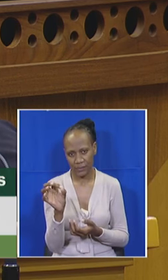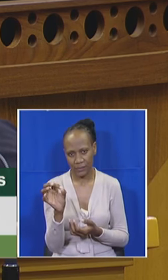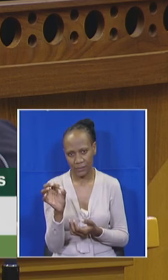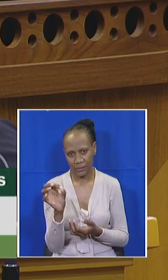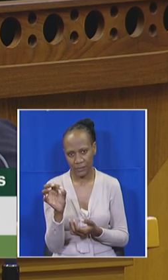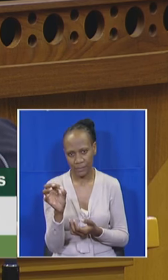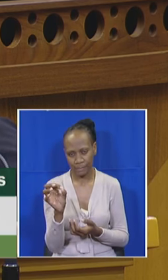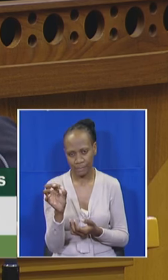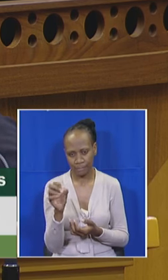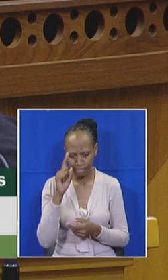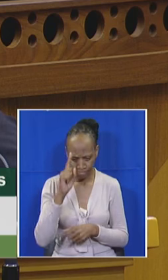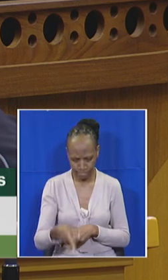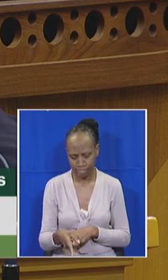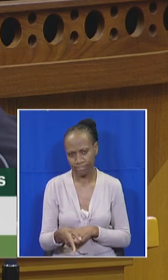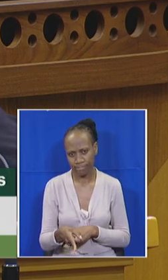compulsory